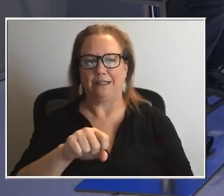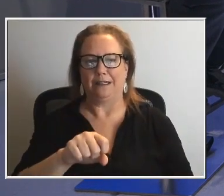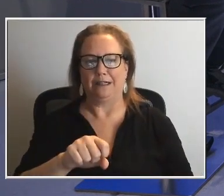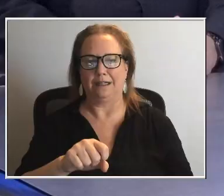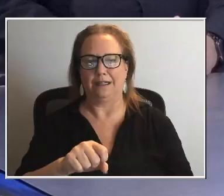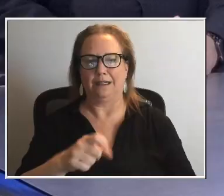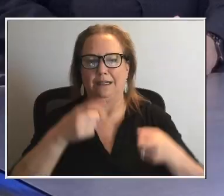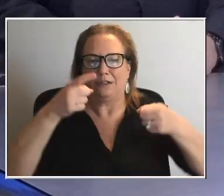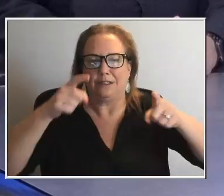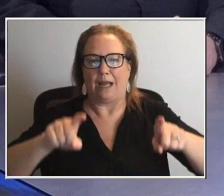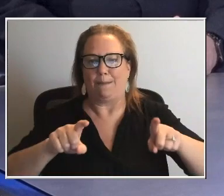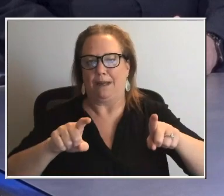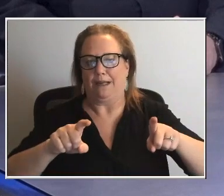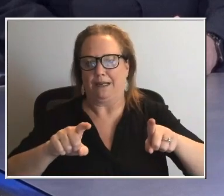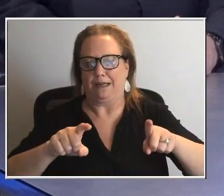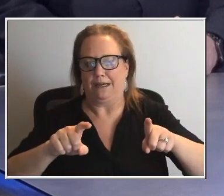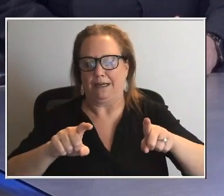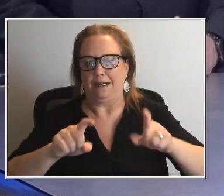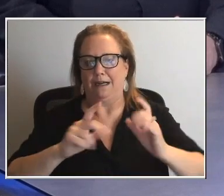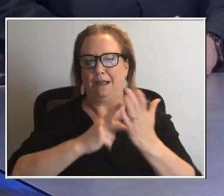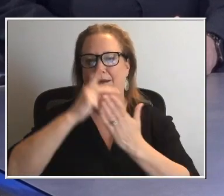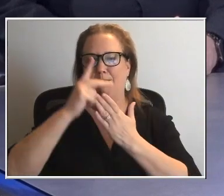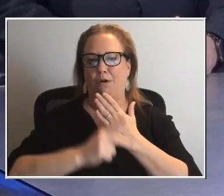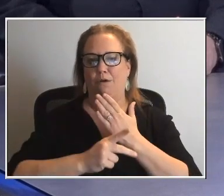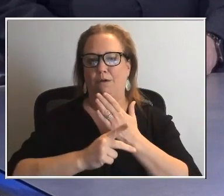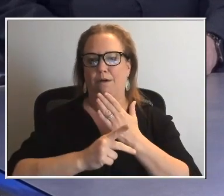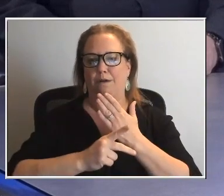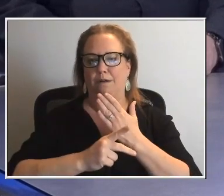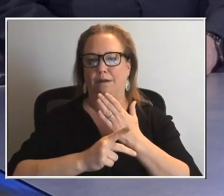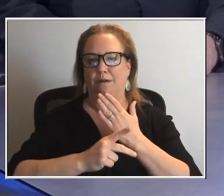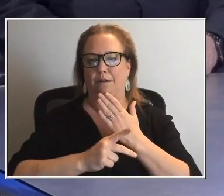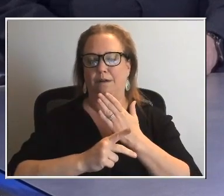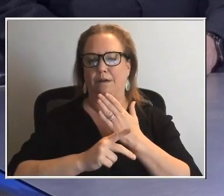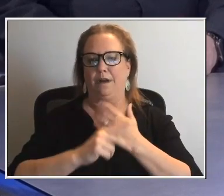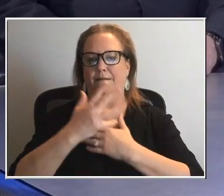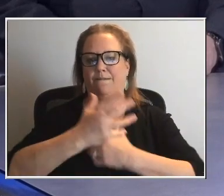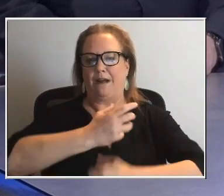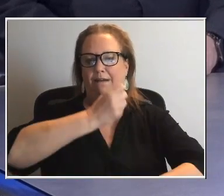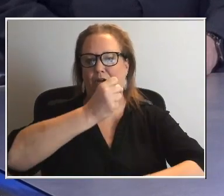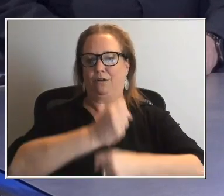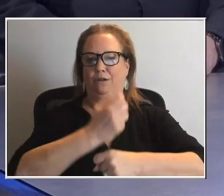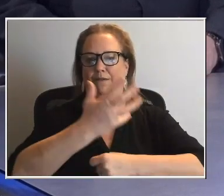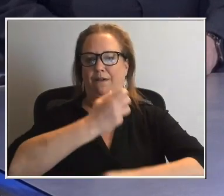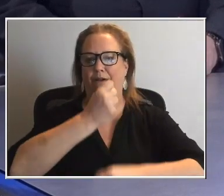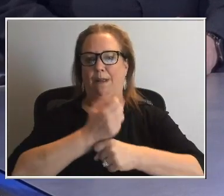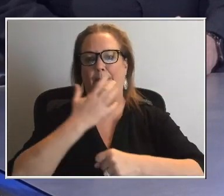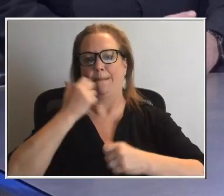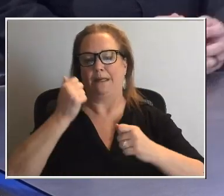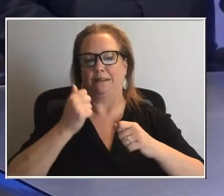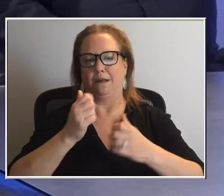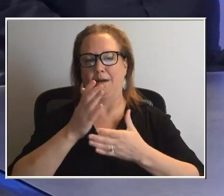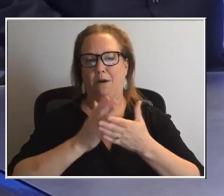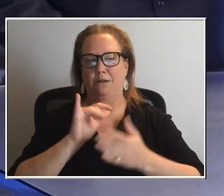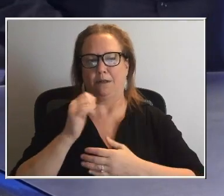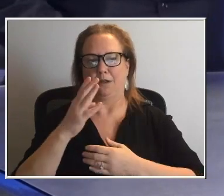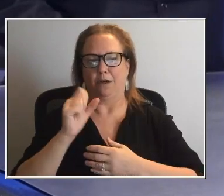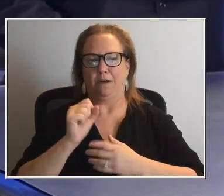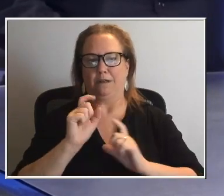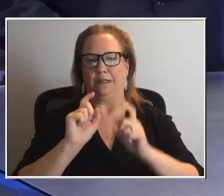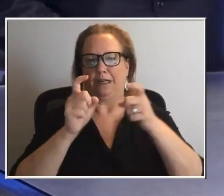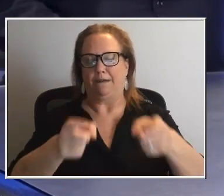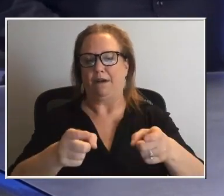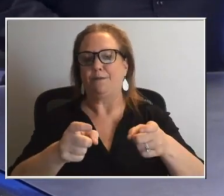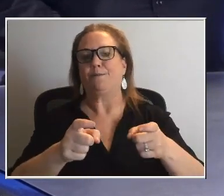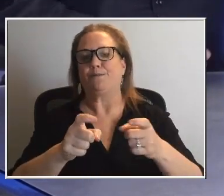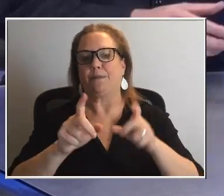that this program is falling right after 5 years, and so one of the best parts of my job is being able to give